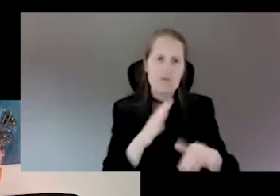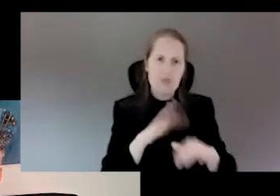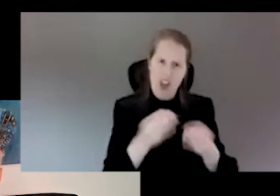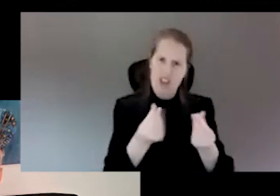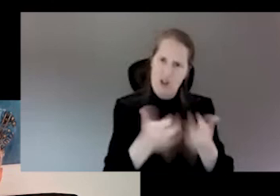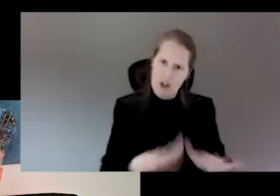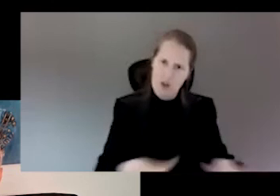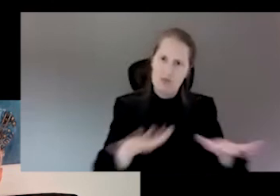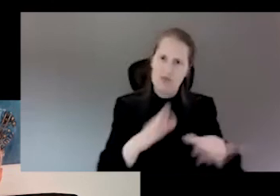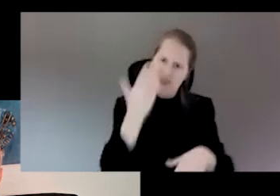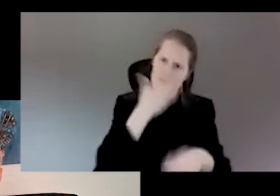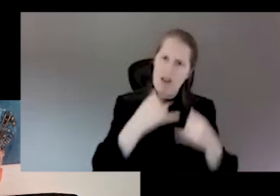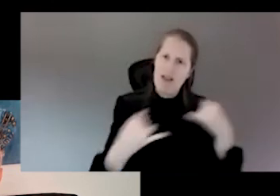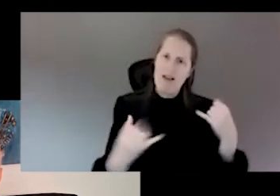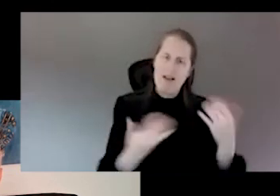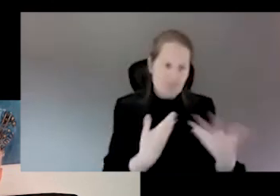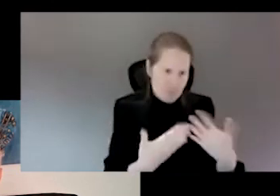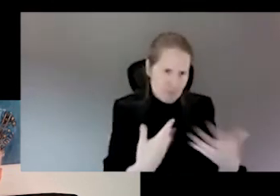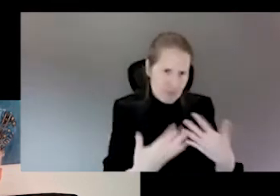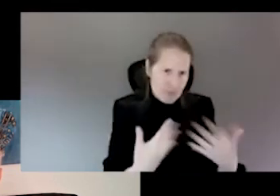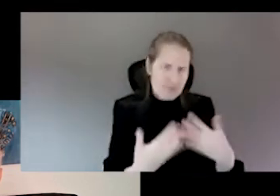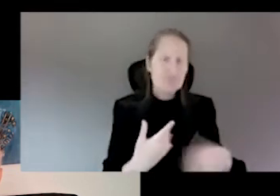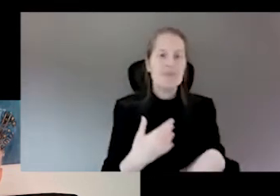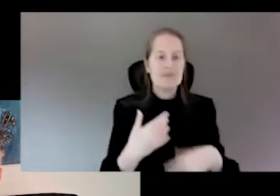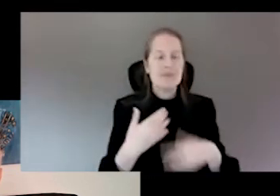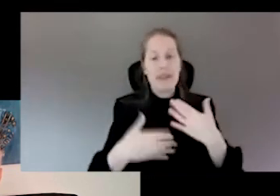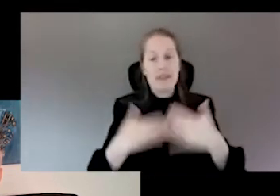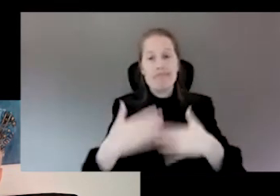then eventually got to,